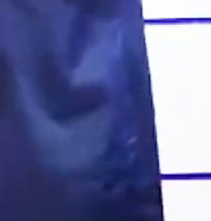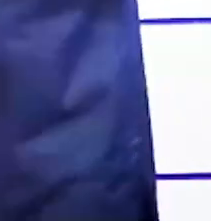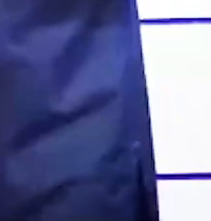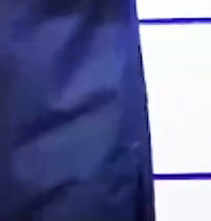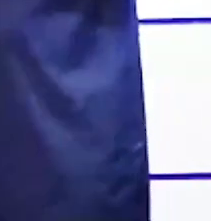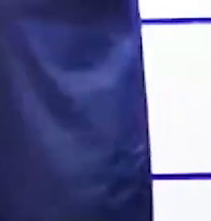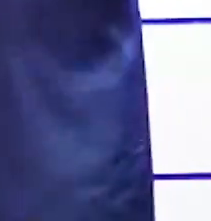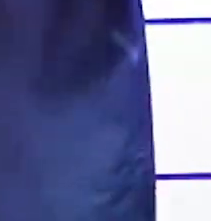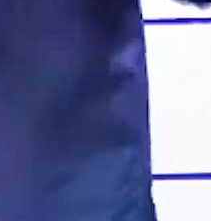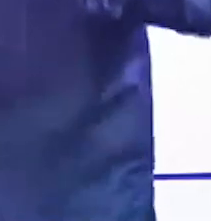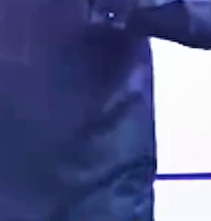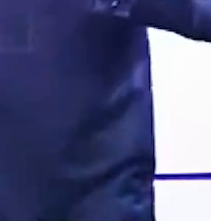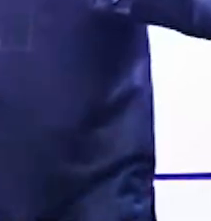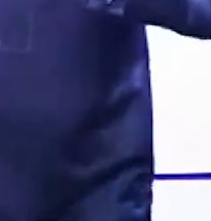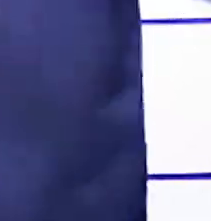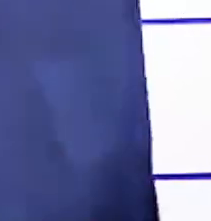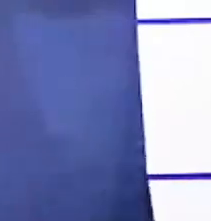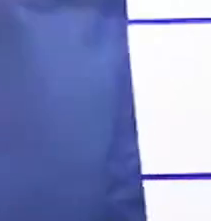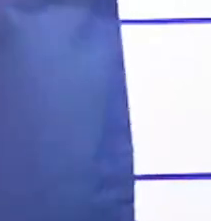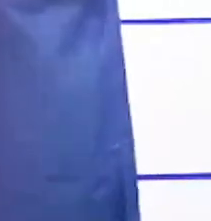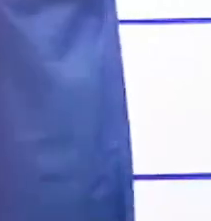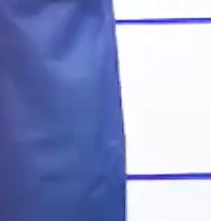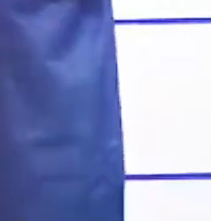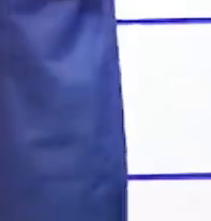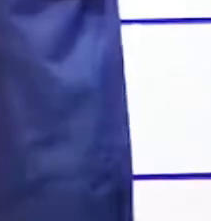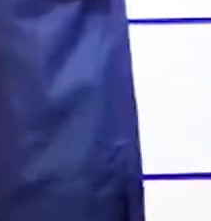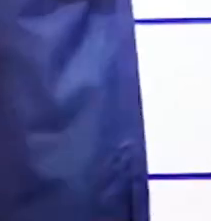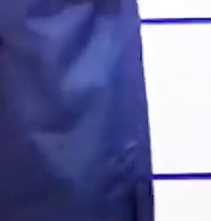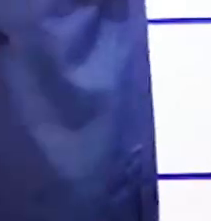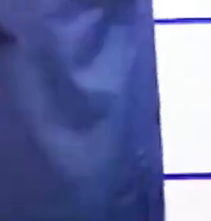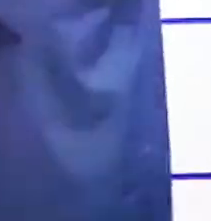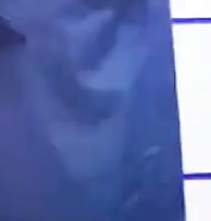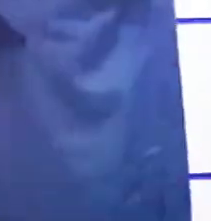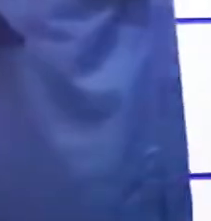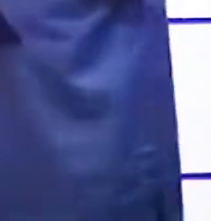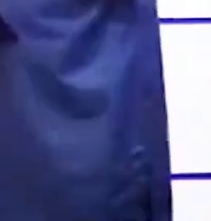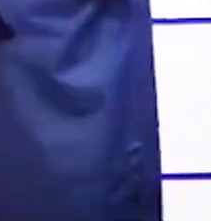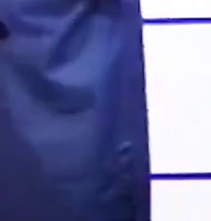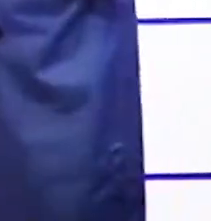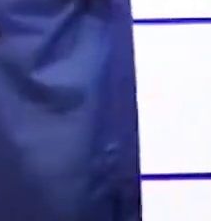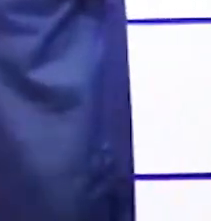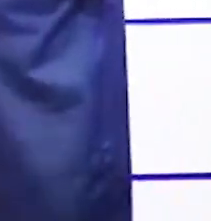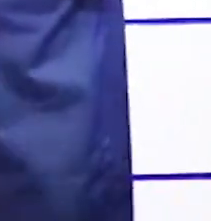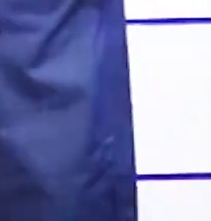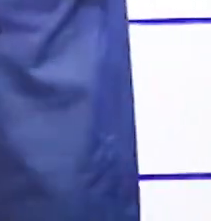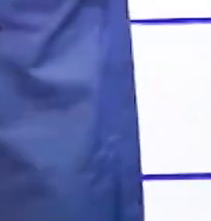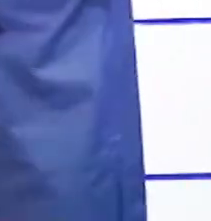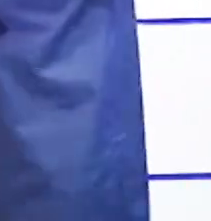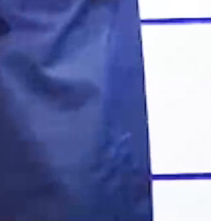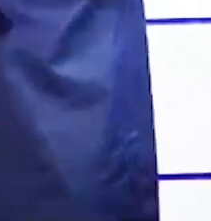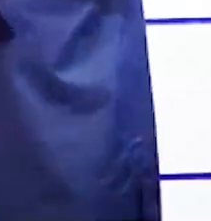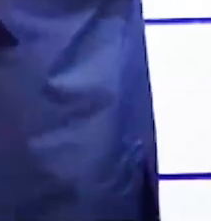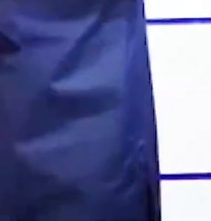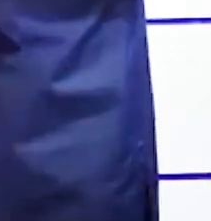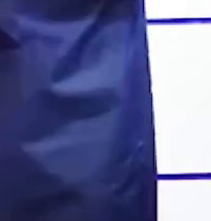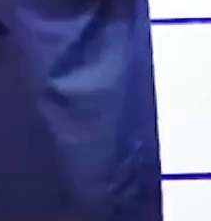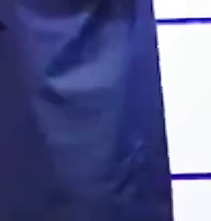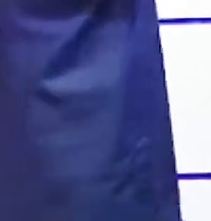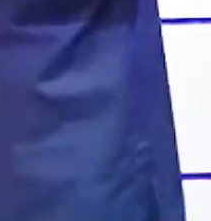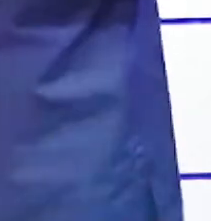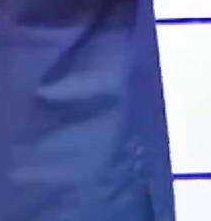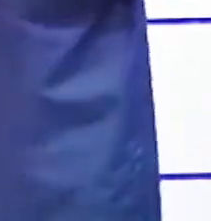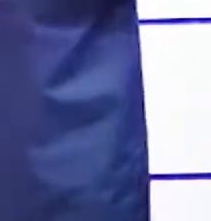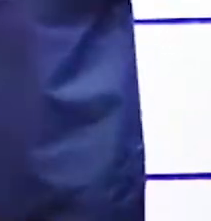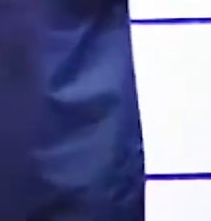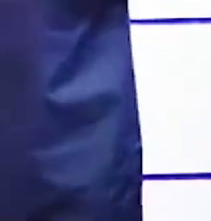to life. But I will concentrate on the woman with the issue of blood. Nanso